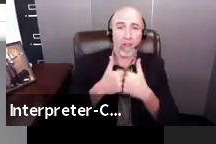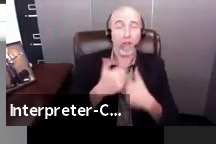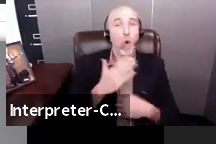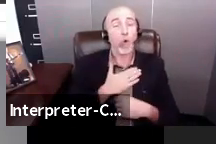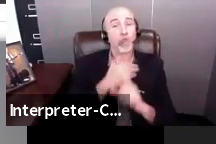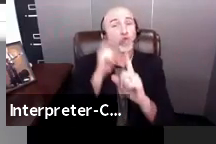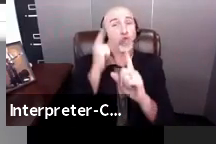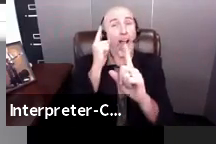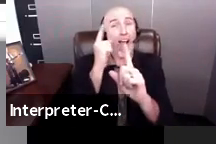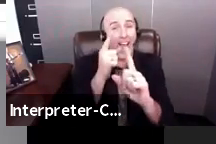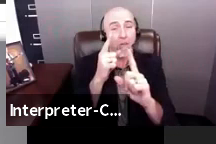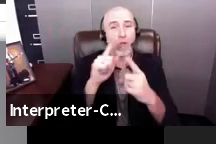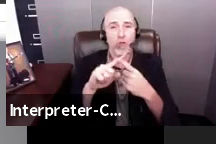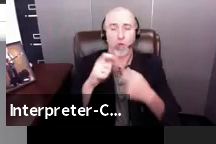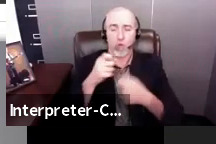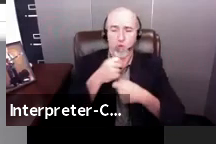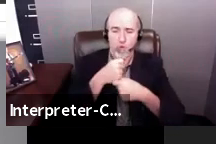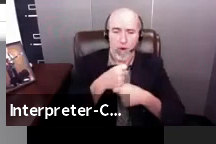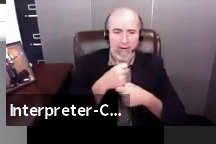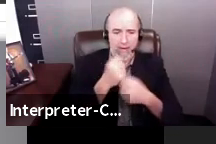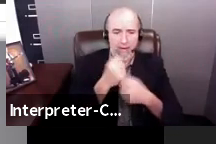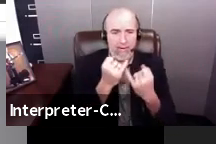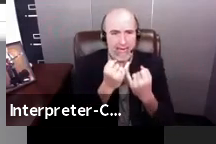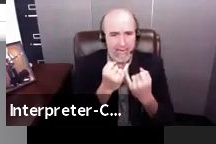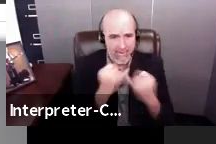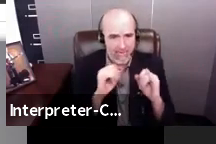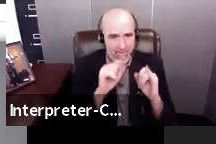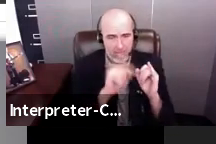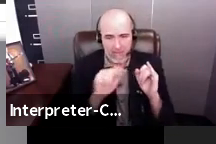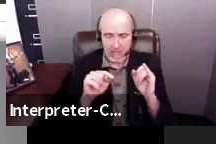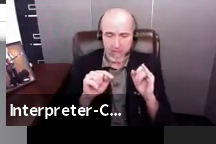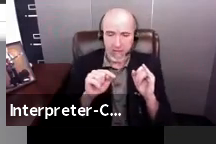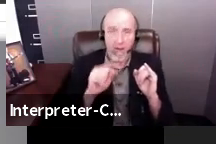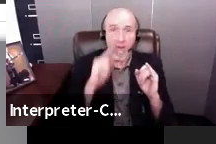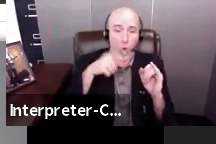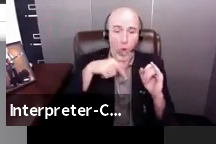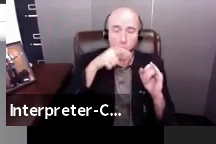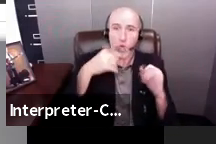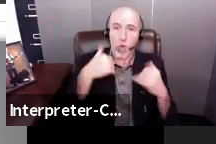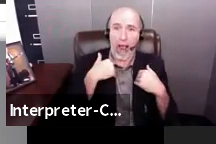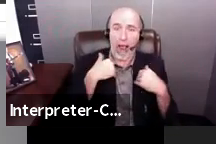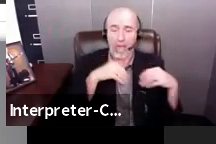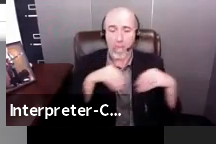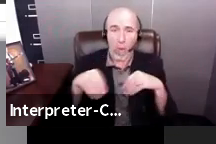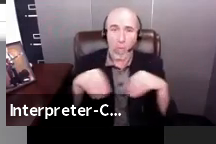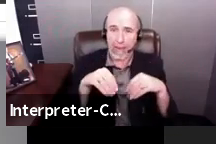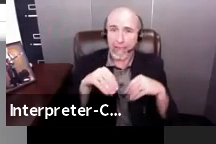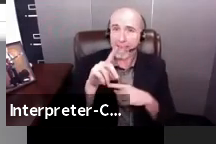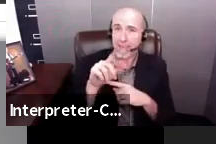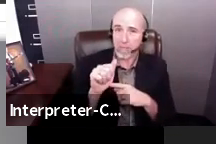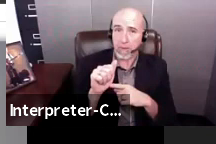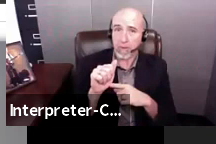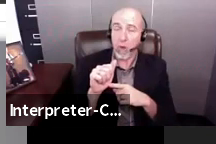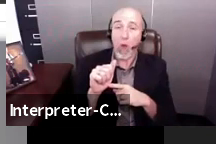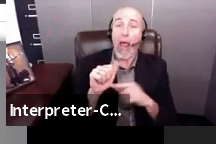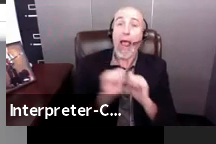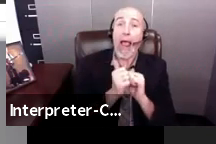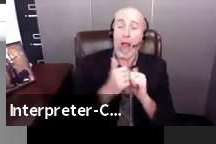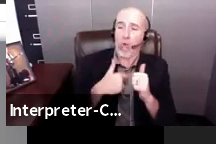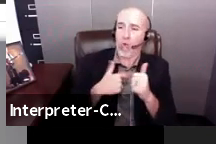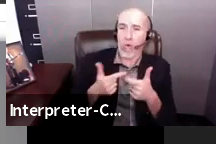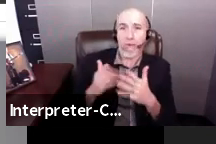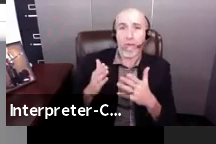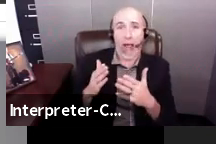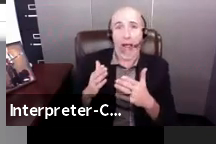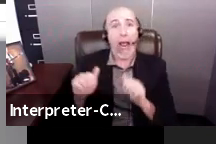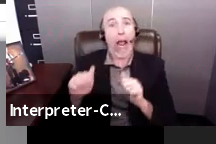to create independence for those with mobility disabilities by allowing able-bodied